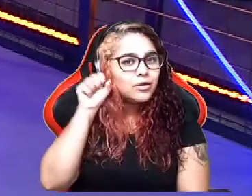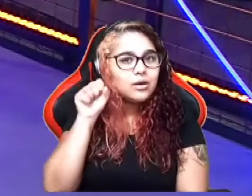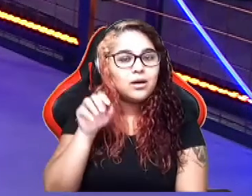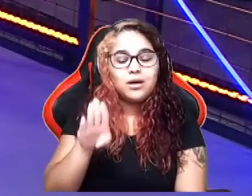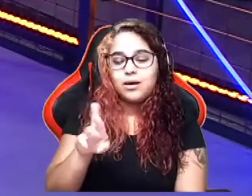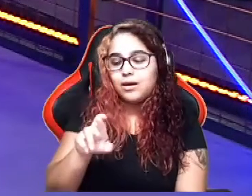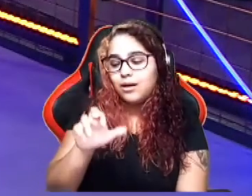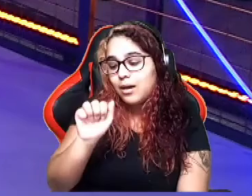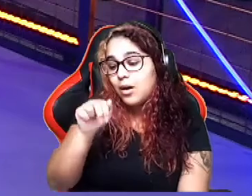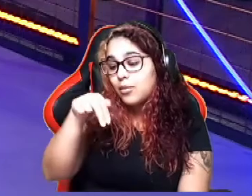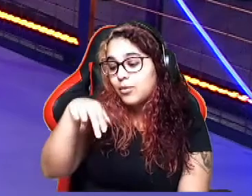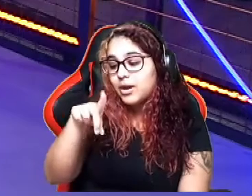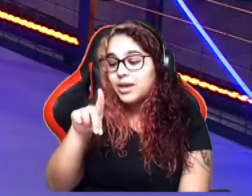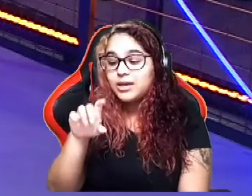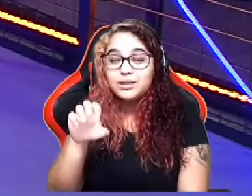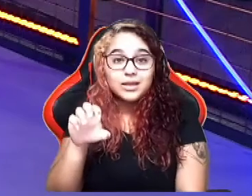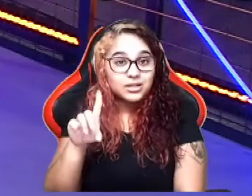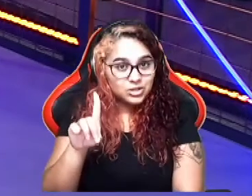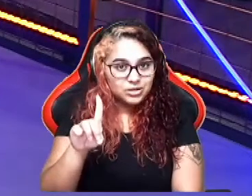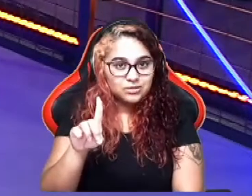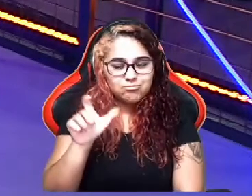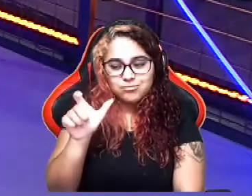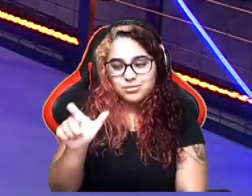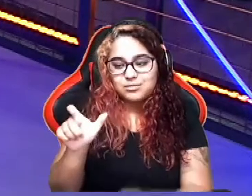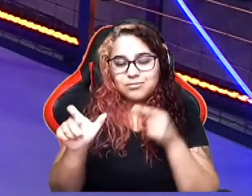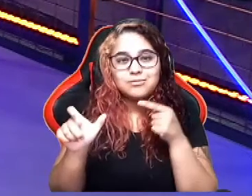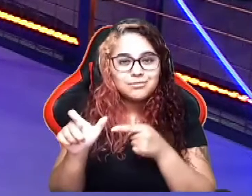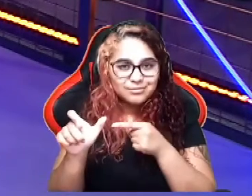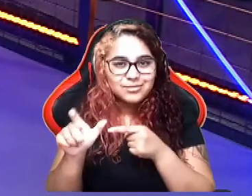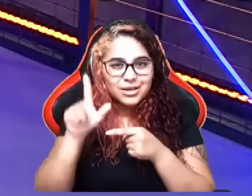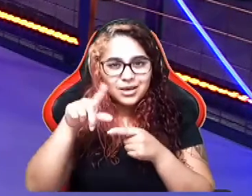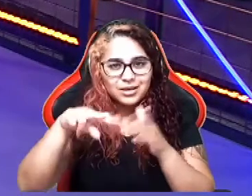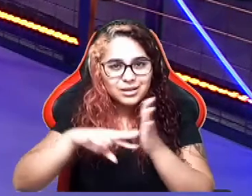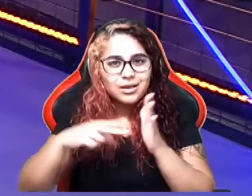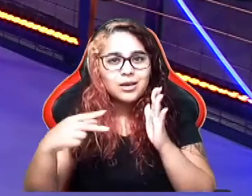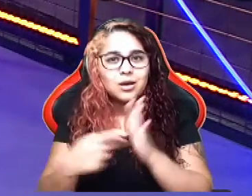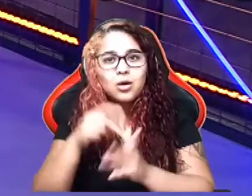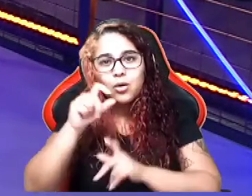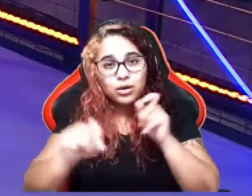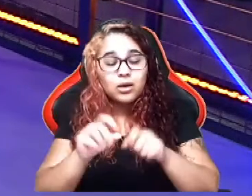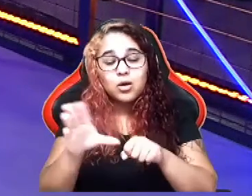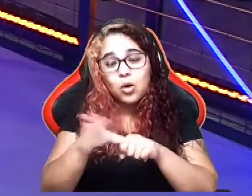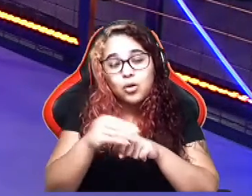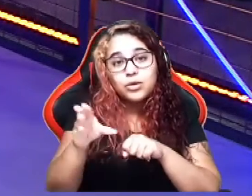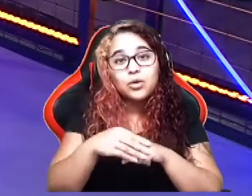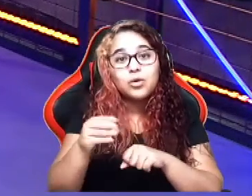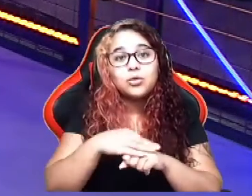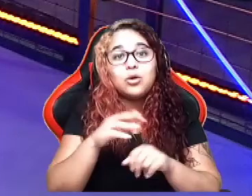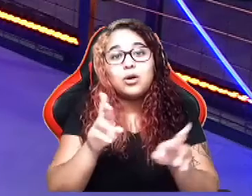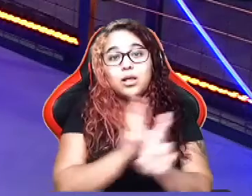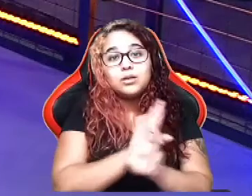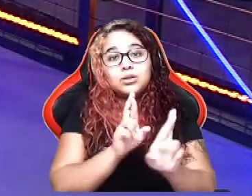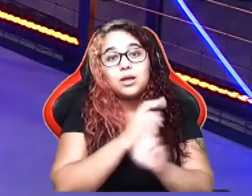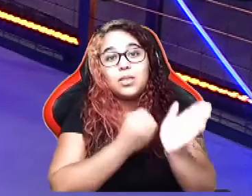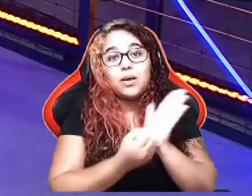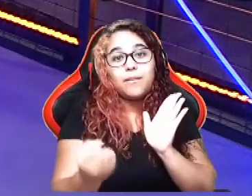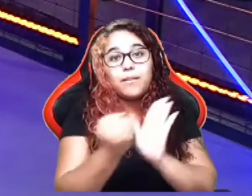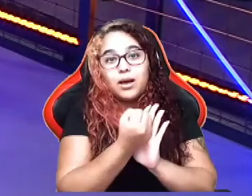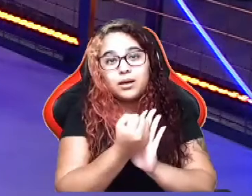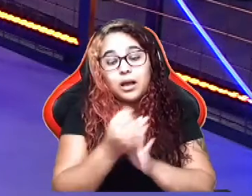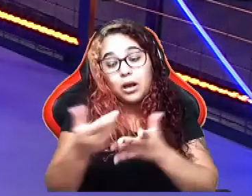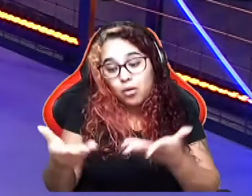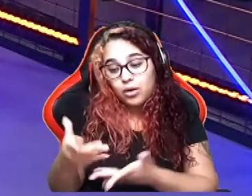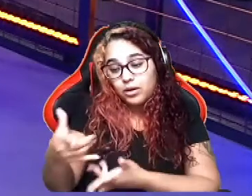about if you're hearing the word branded and you don't know what it means, when we talk about branded content, we're basically talking about content related